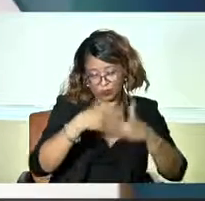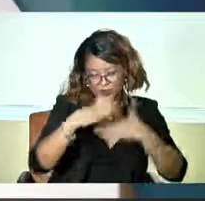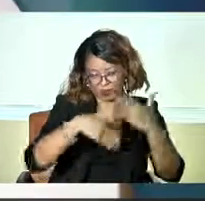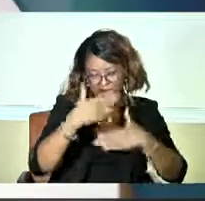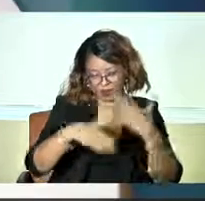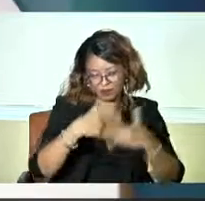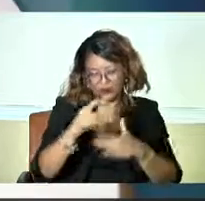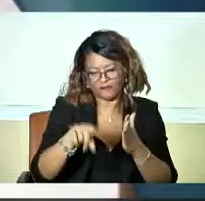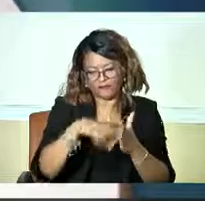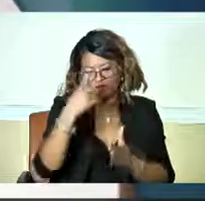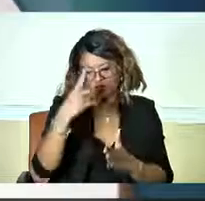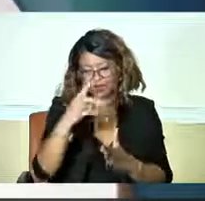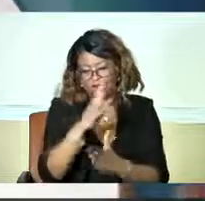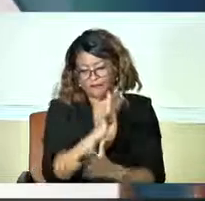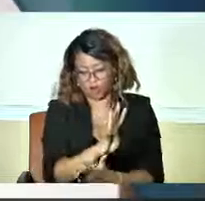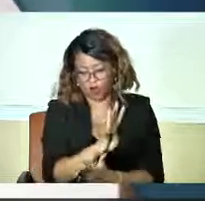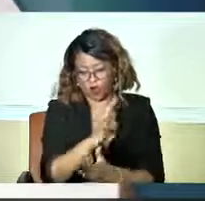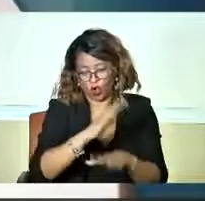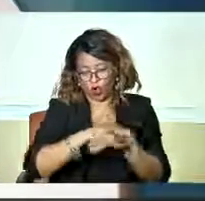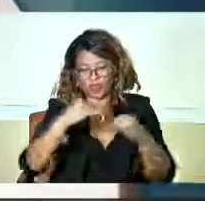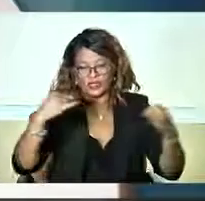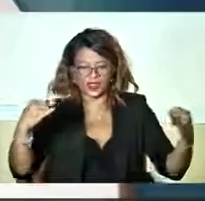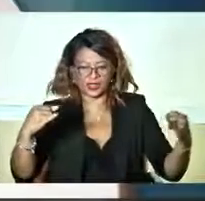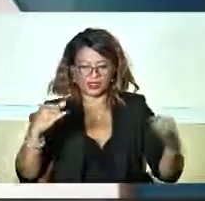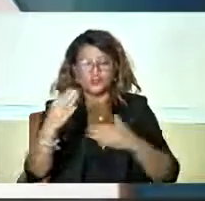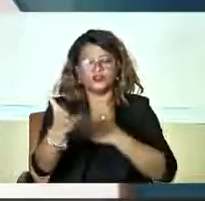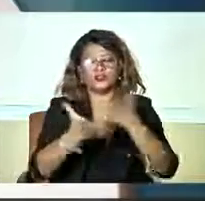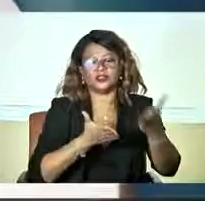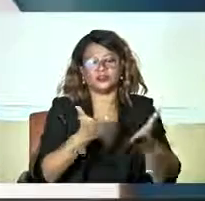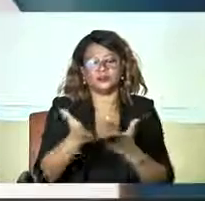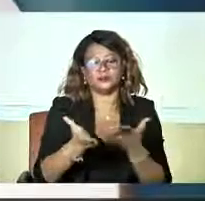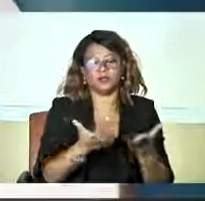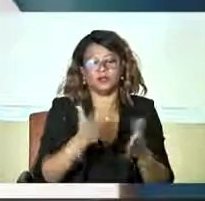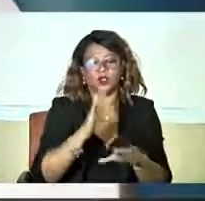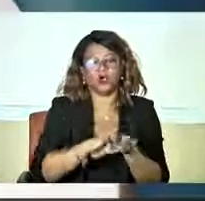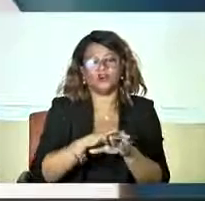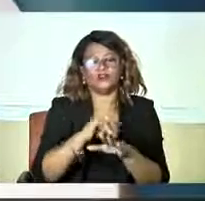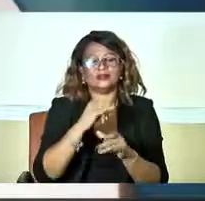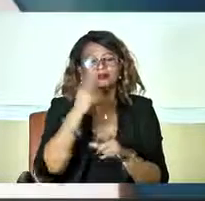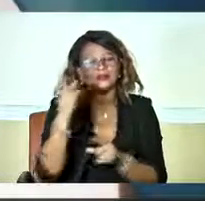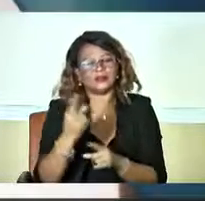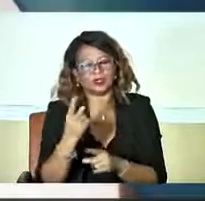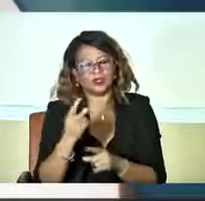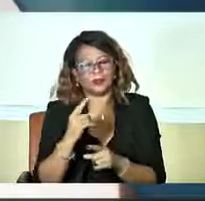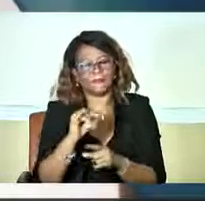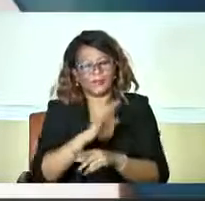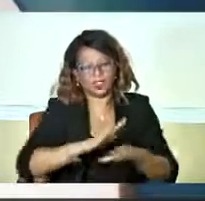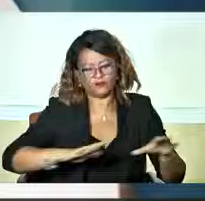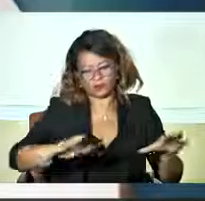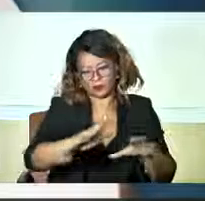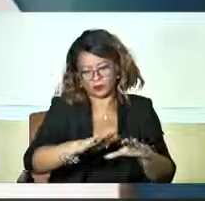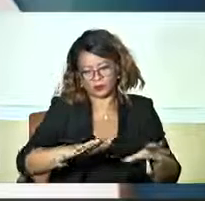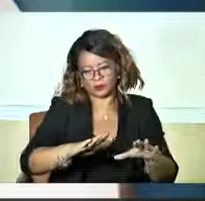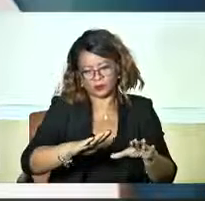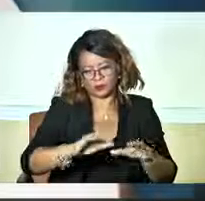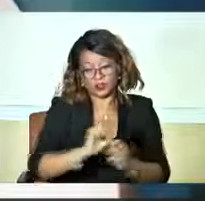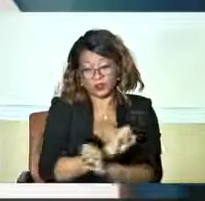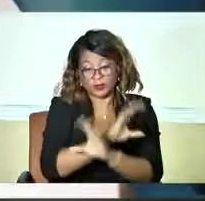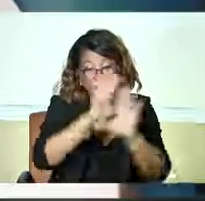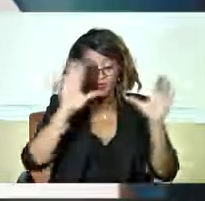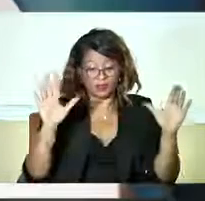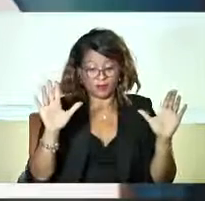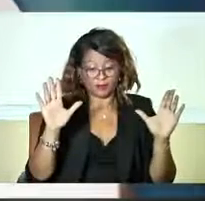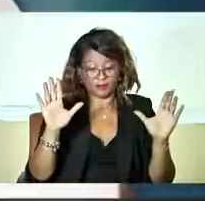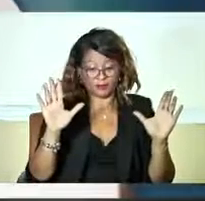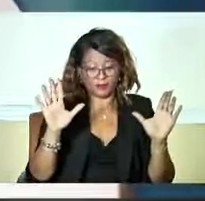of the first 4 online services on this single platform. To be clear,